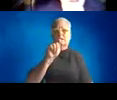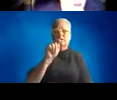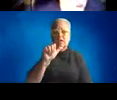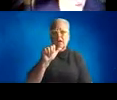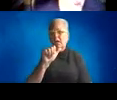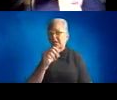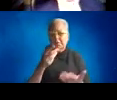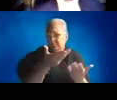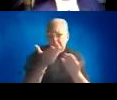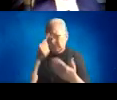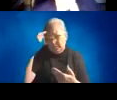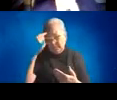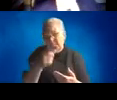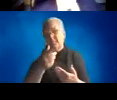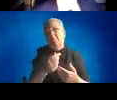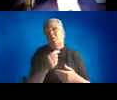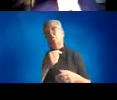90 seconds to do that now.